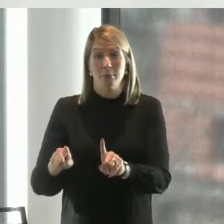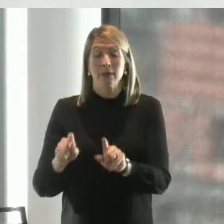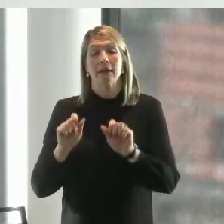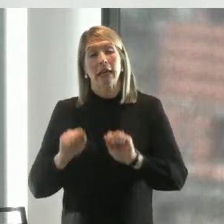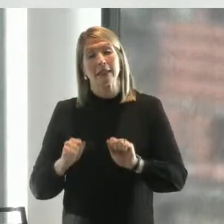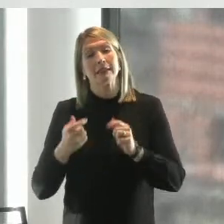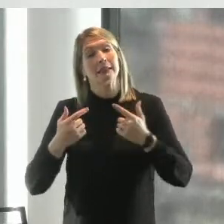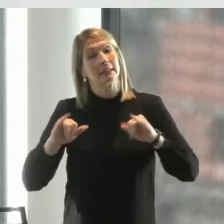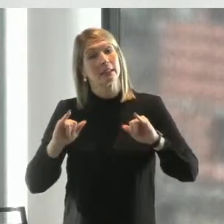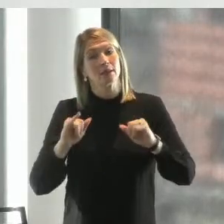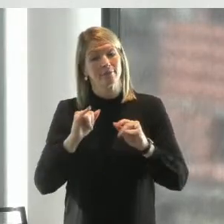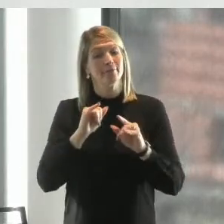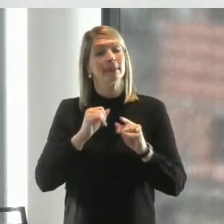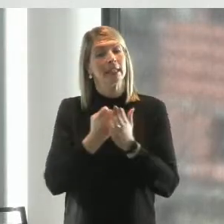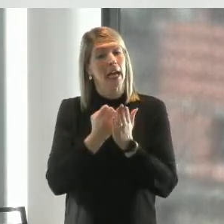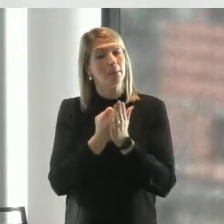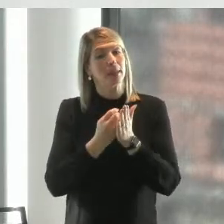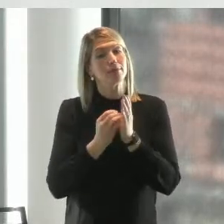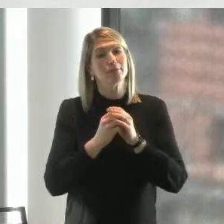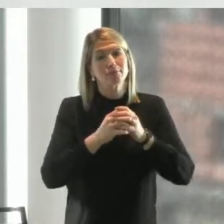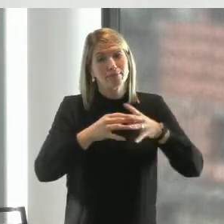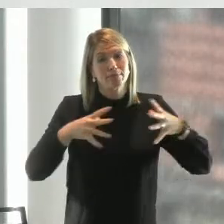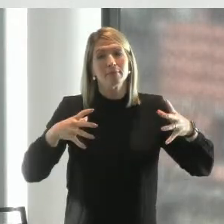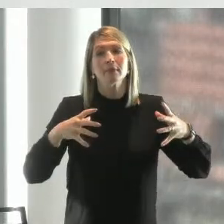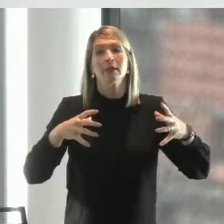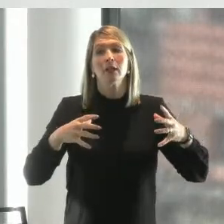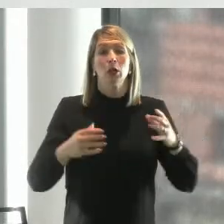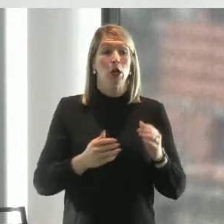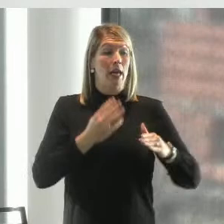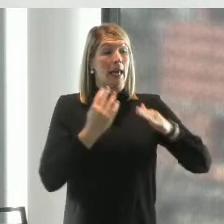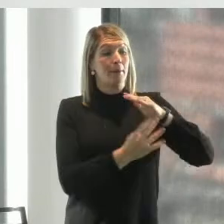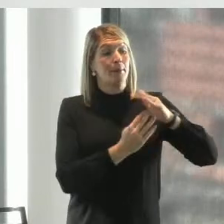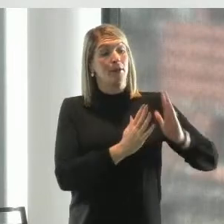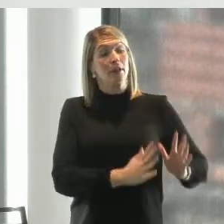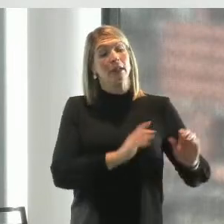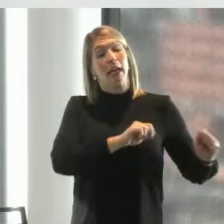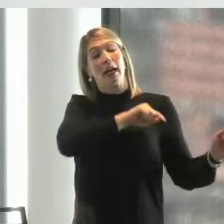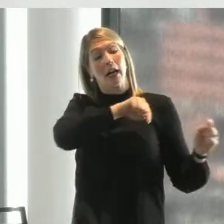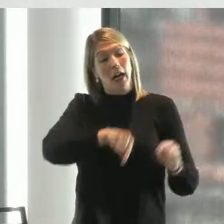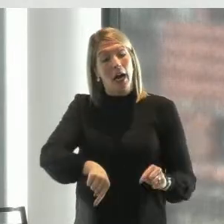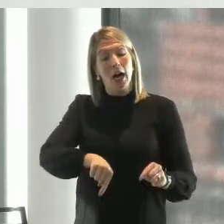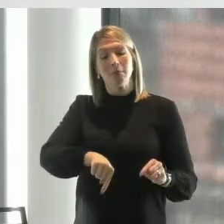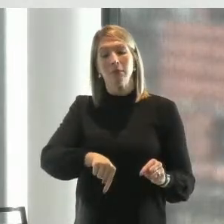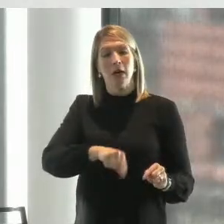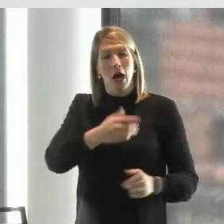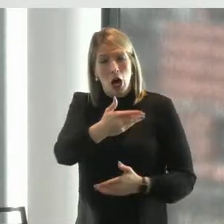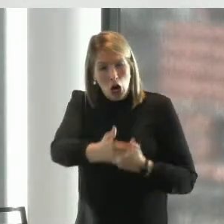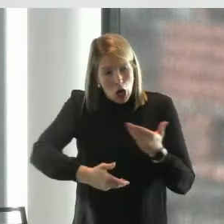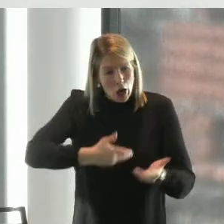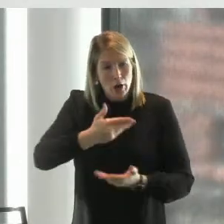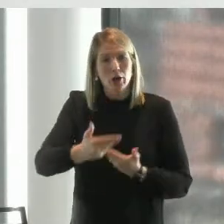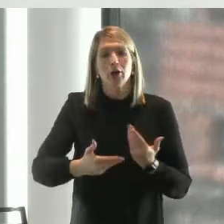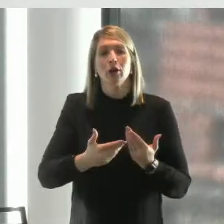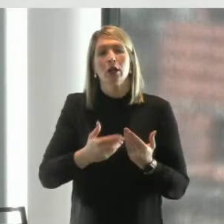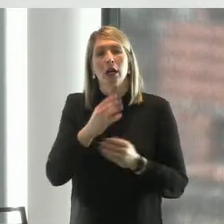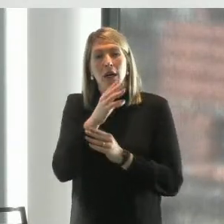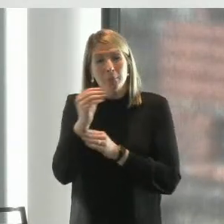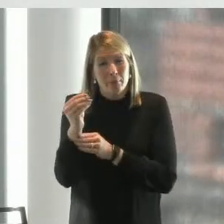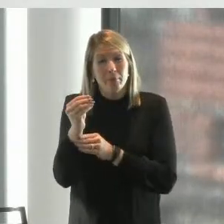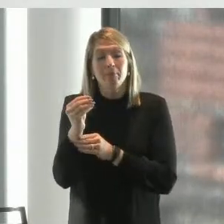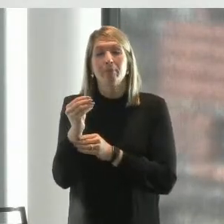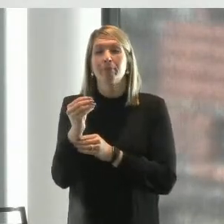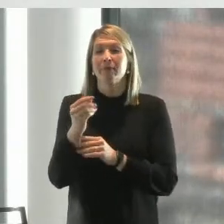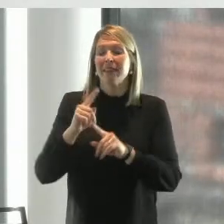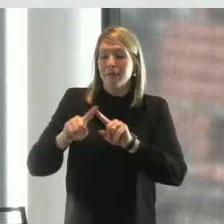businesses and jobs right here, hiring long-term residents and building on our proud history